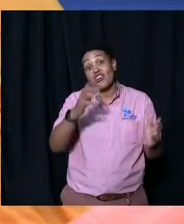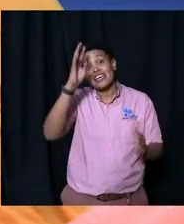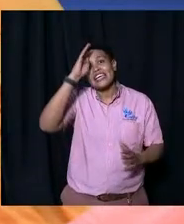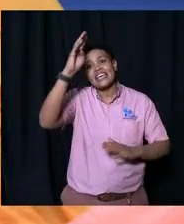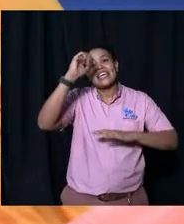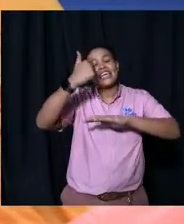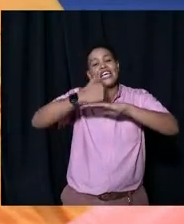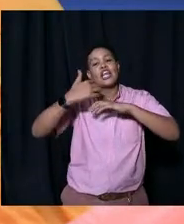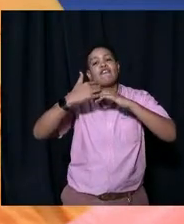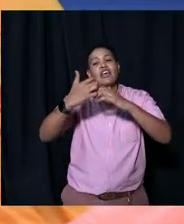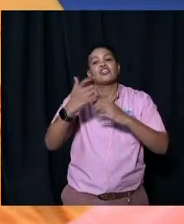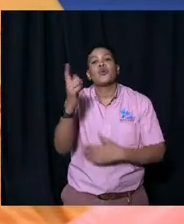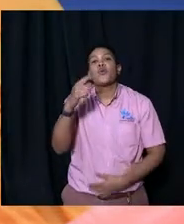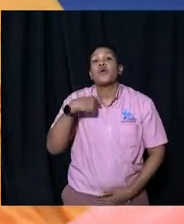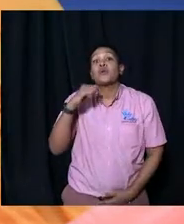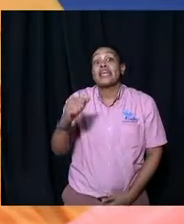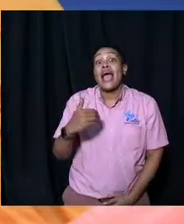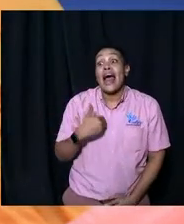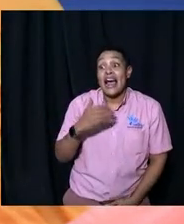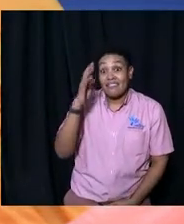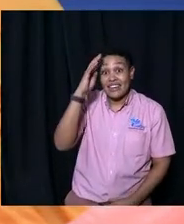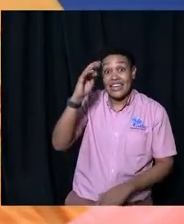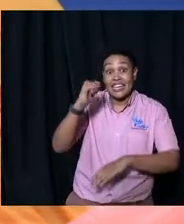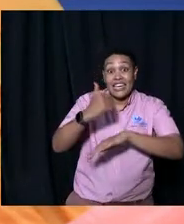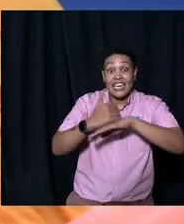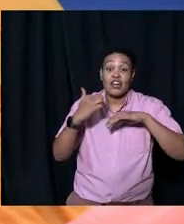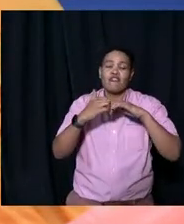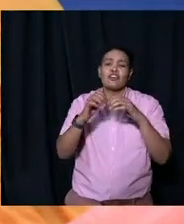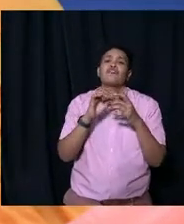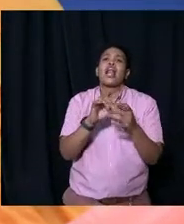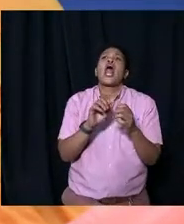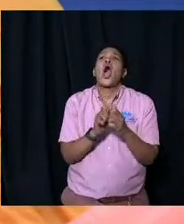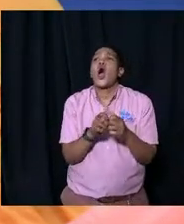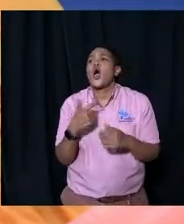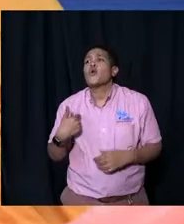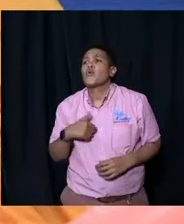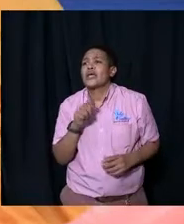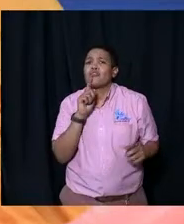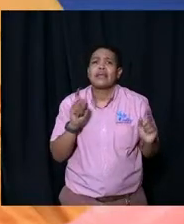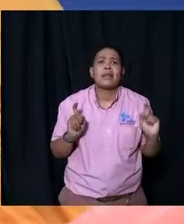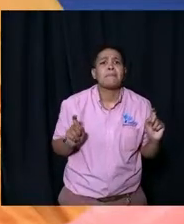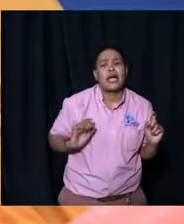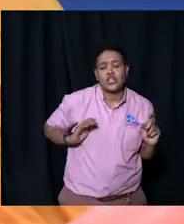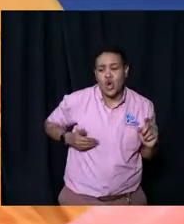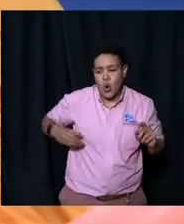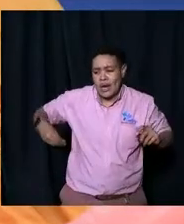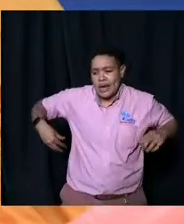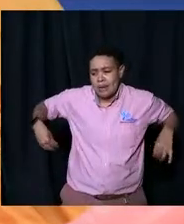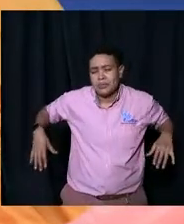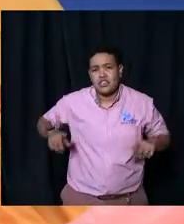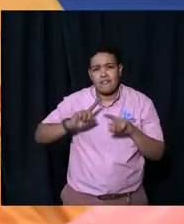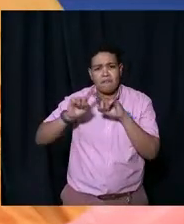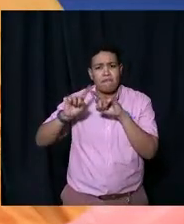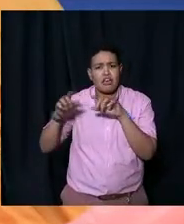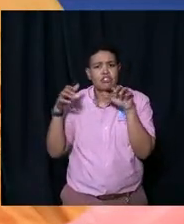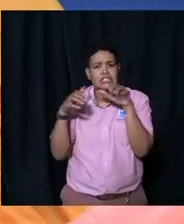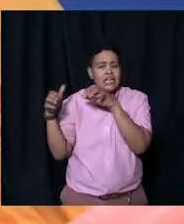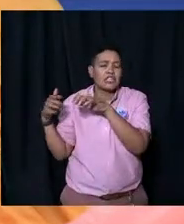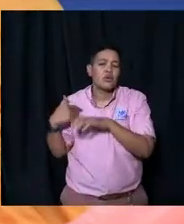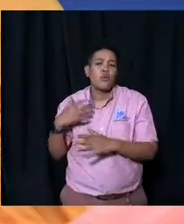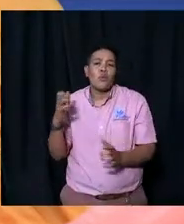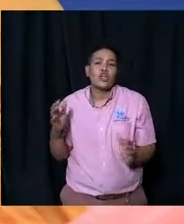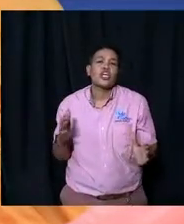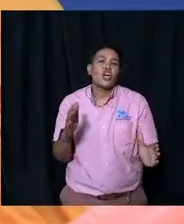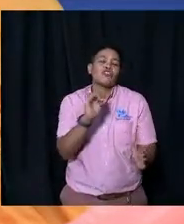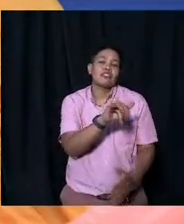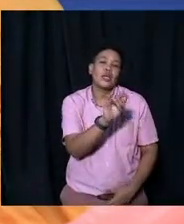innovation. So where we can have innovation in terms of how it is that we manage our emissions from the various sectors, we want to